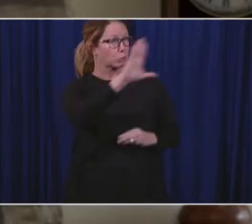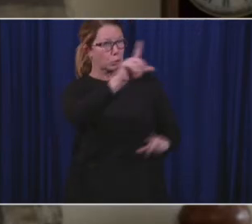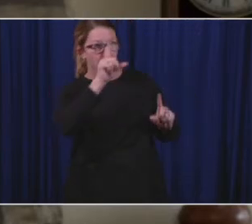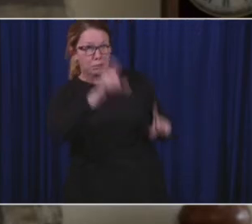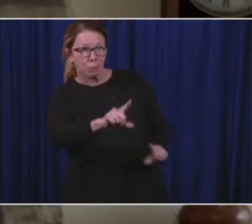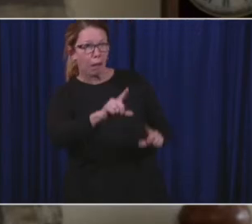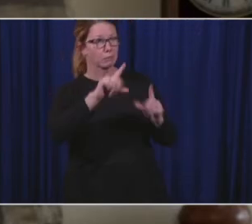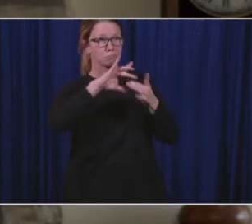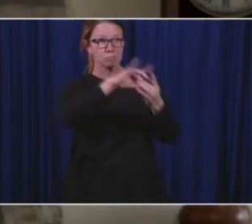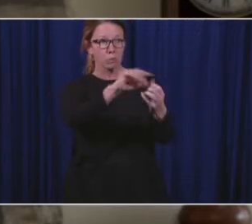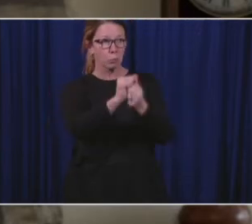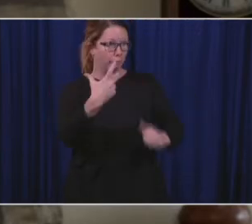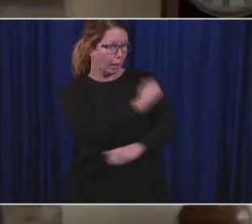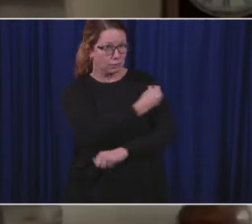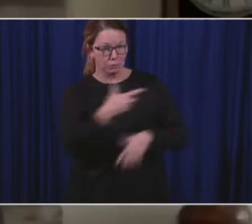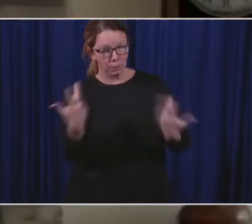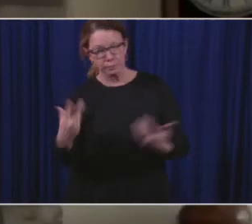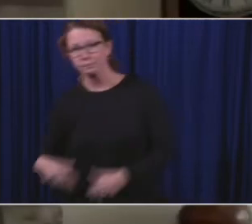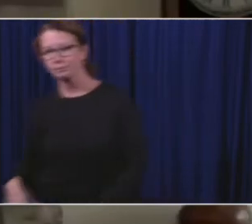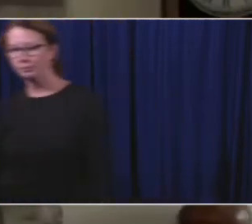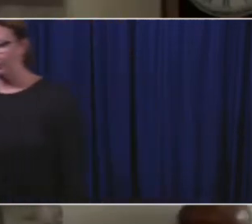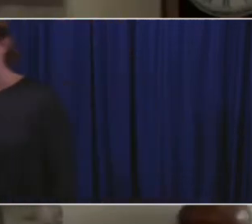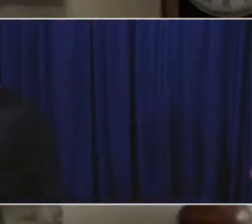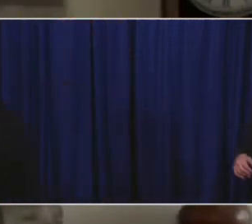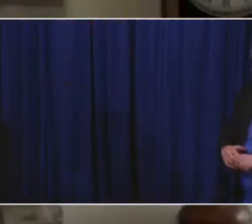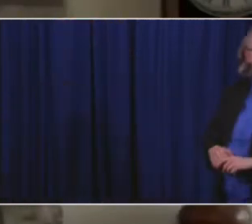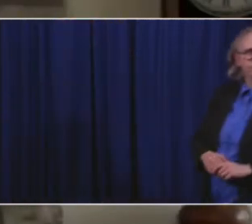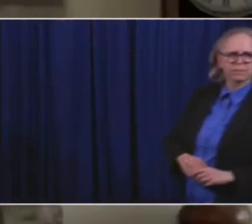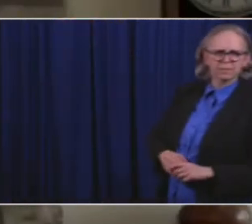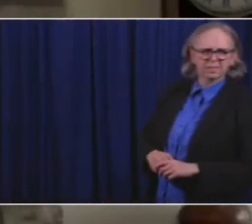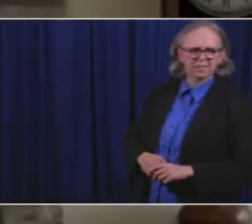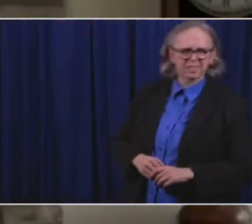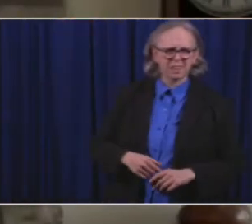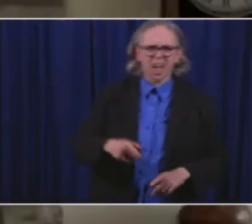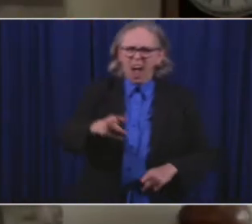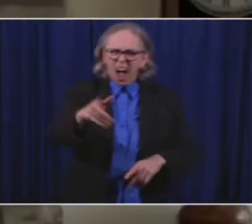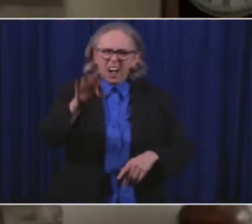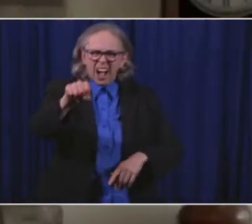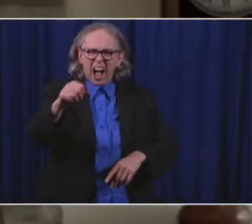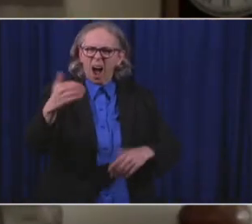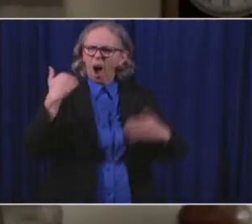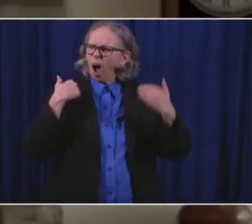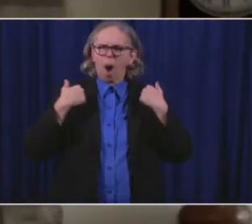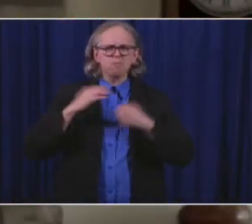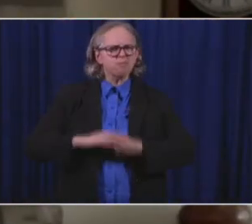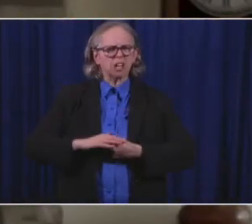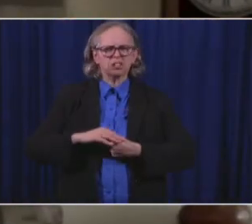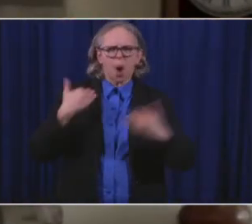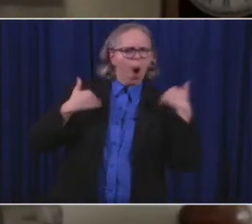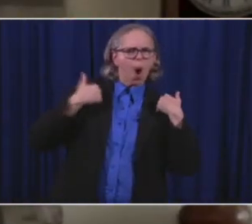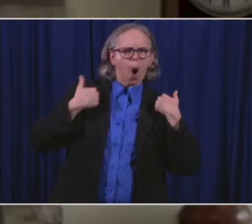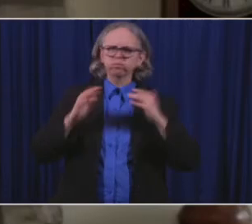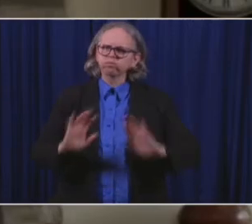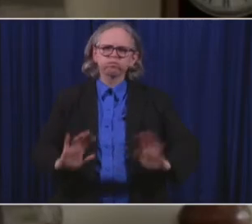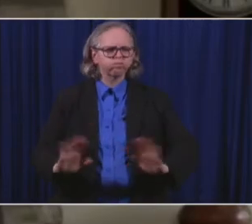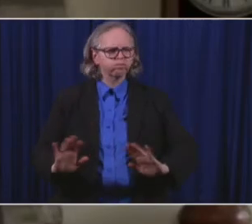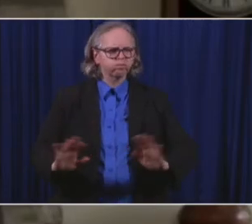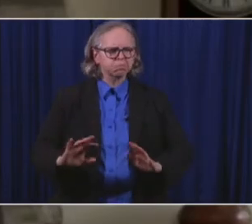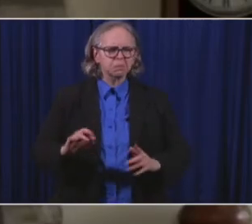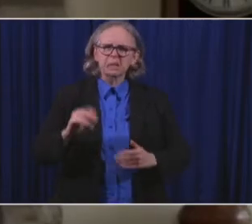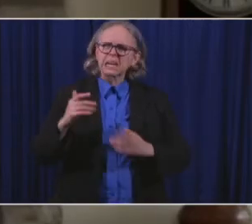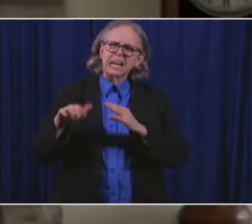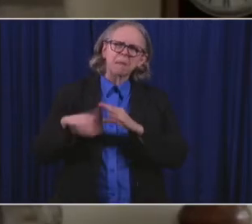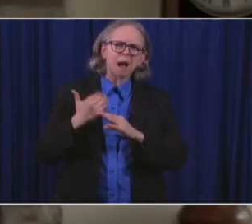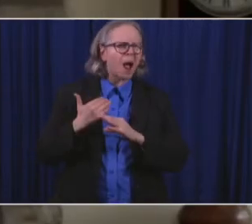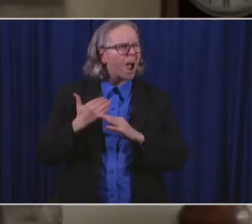response? Well, I've really not received any pressure. I don't know whether I've received any emails. I have not read any, at least in the